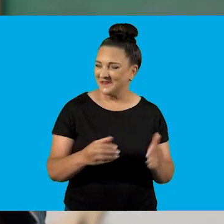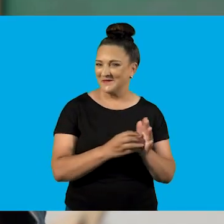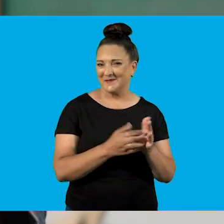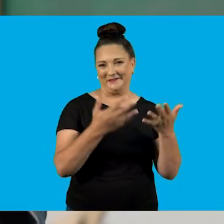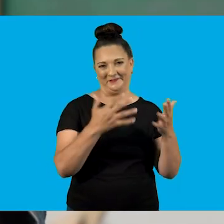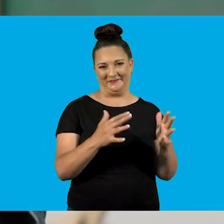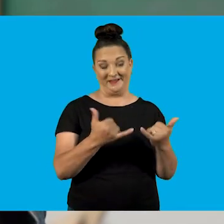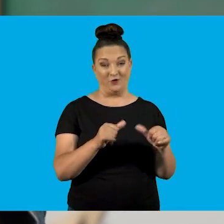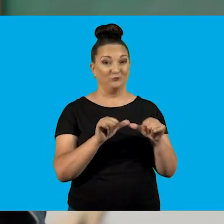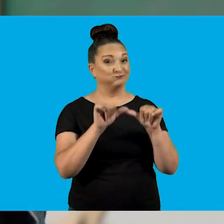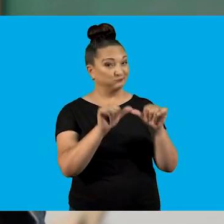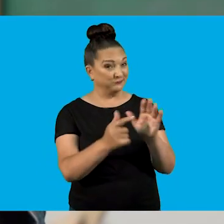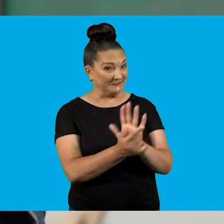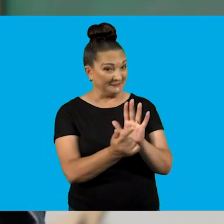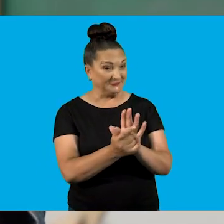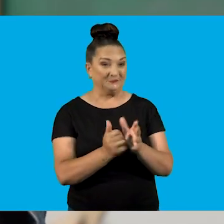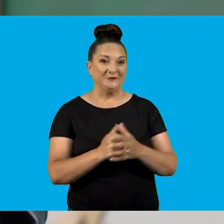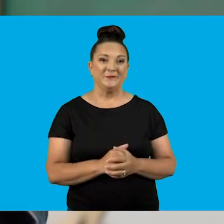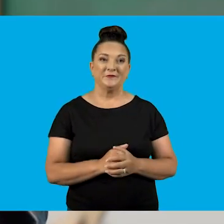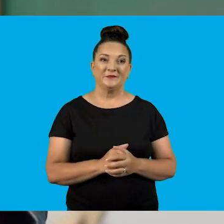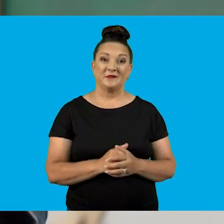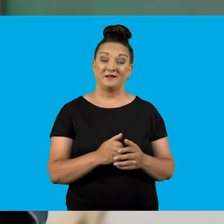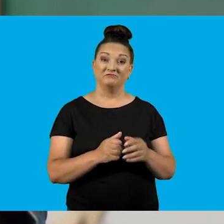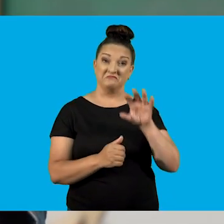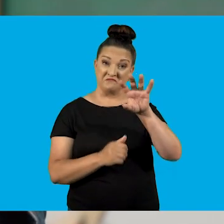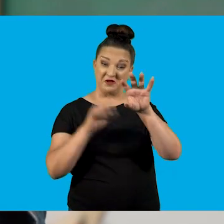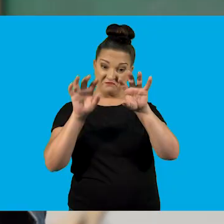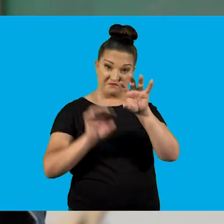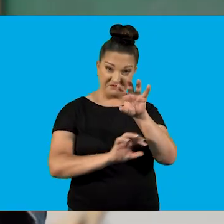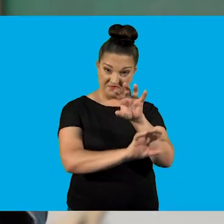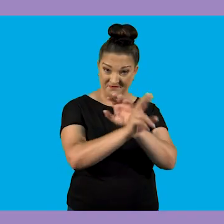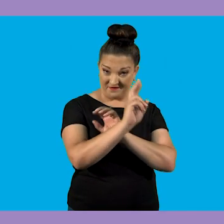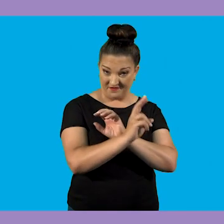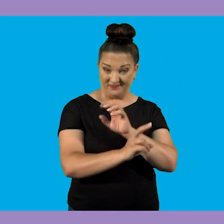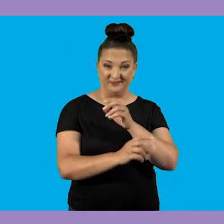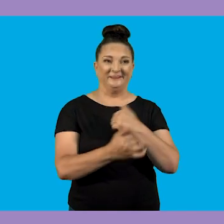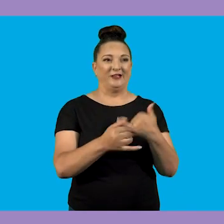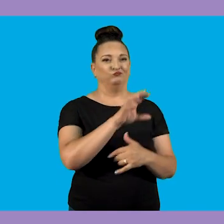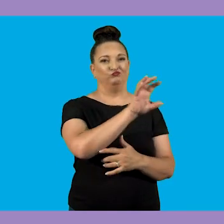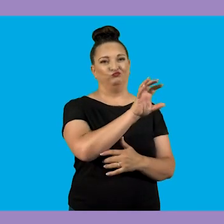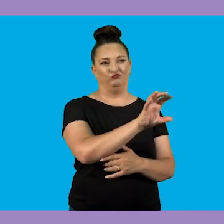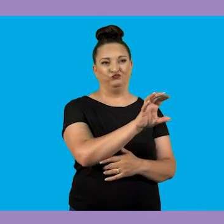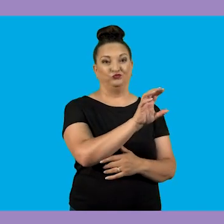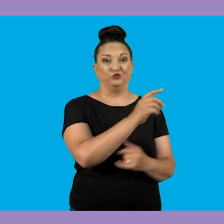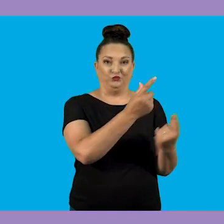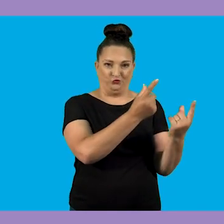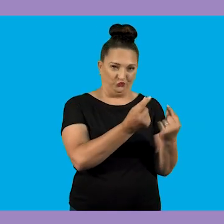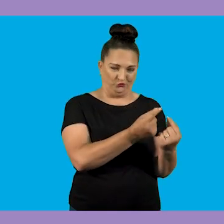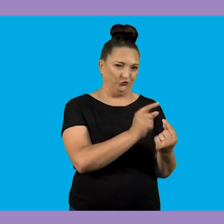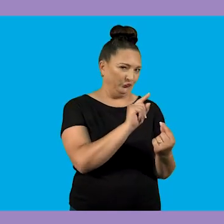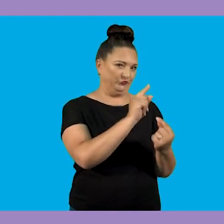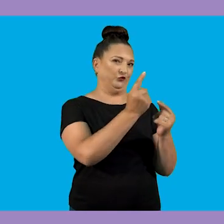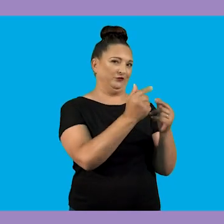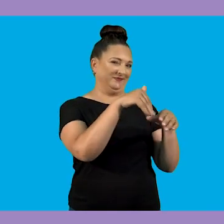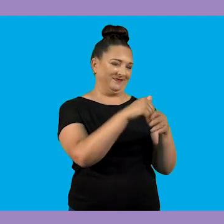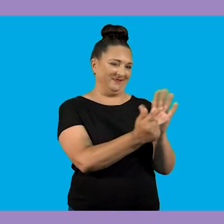Welcome back from the ad break, and let's continue with our lesson. So here's our concept map again, and we are going to be moving on to the first concept